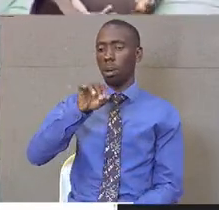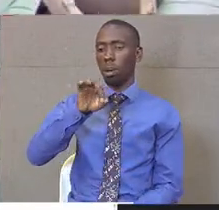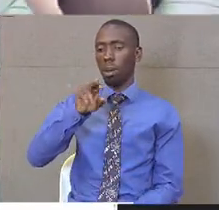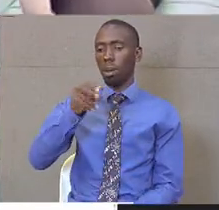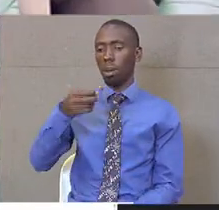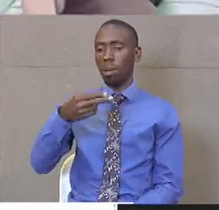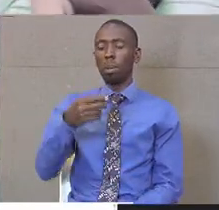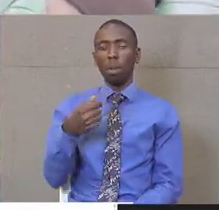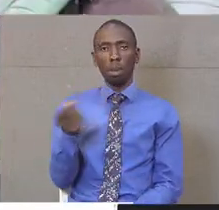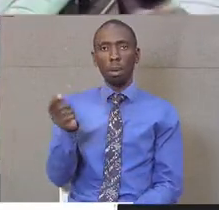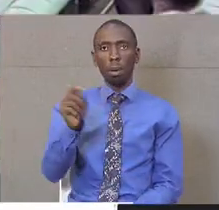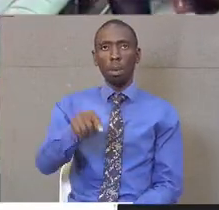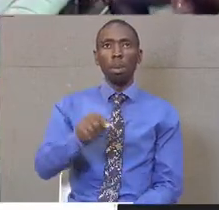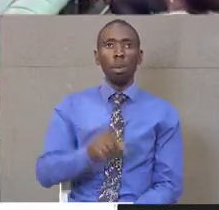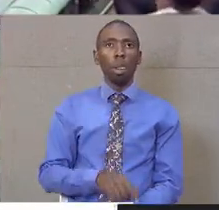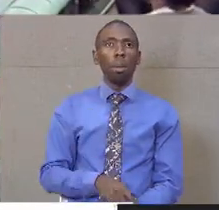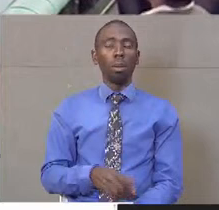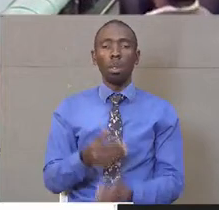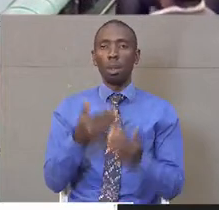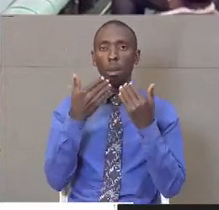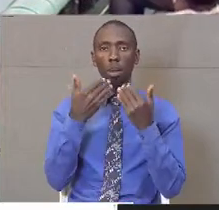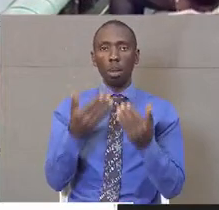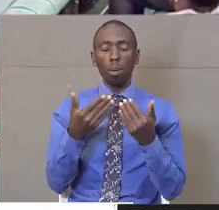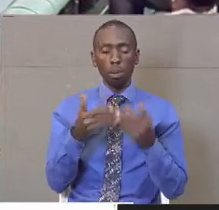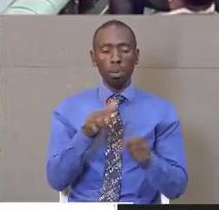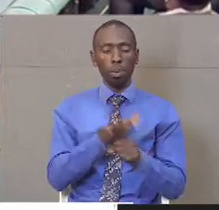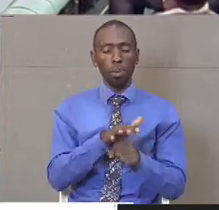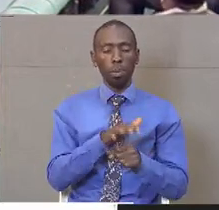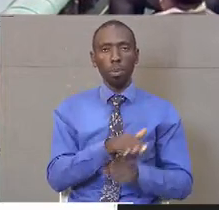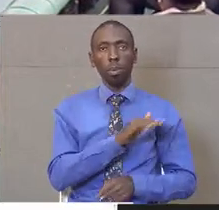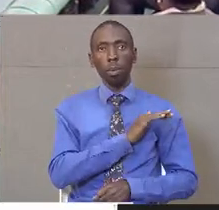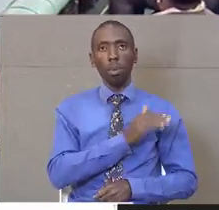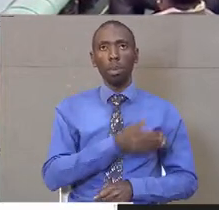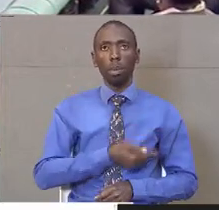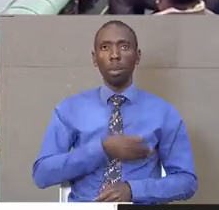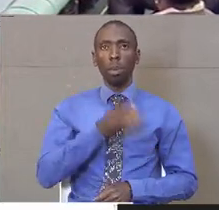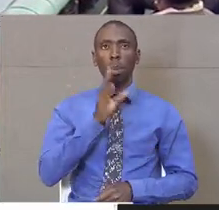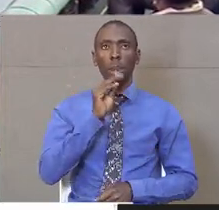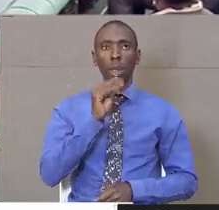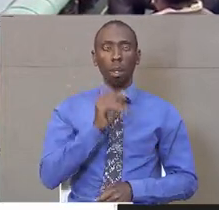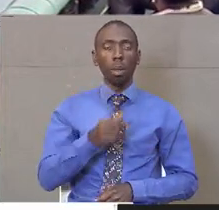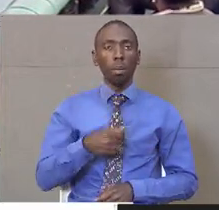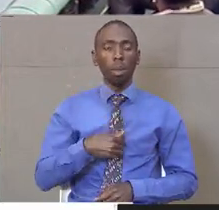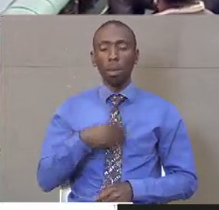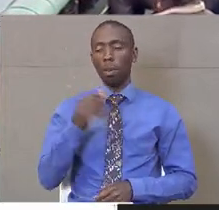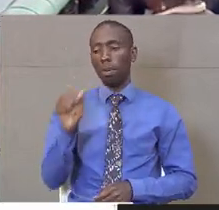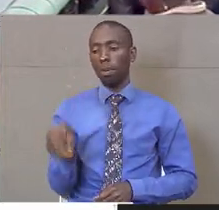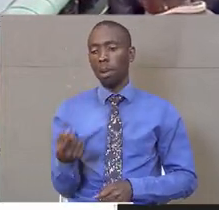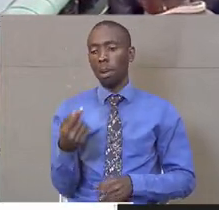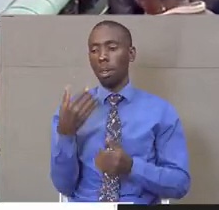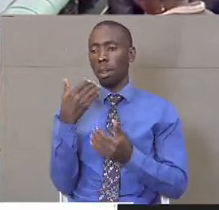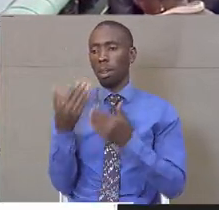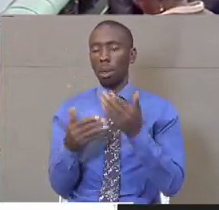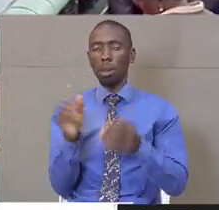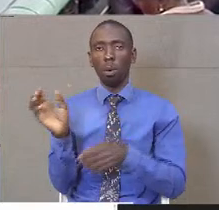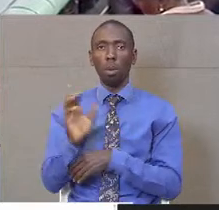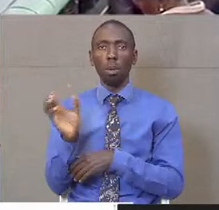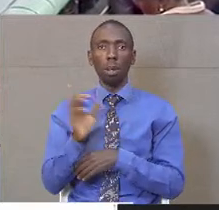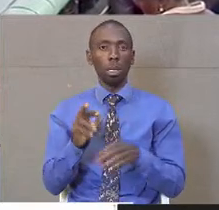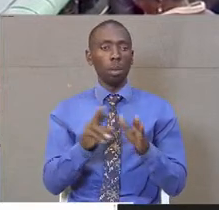thank you so much, Madam Speaker. I would like to, first of all, thank the committee for the